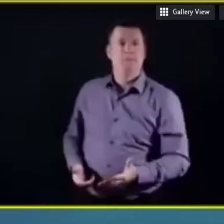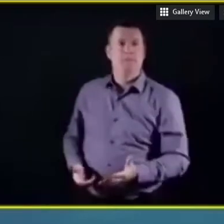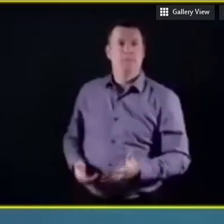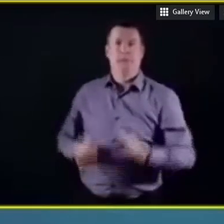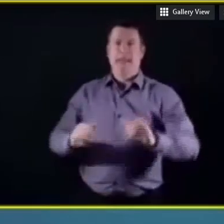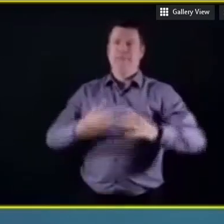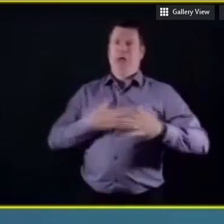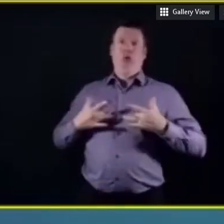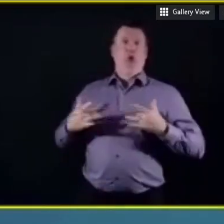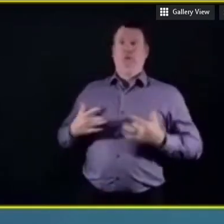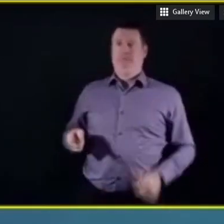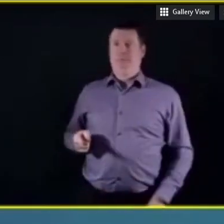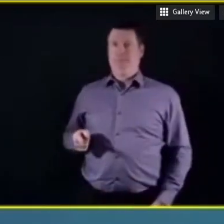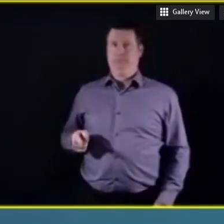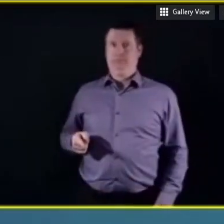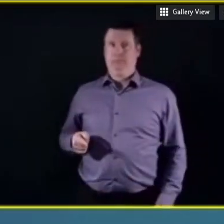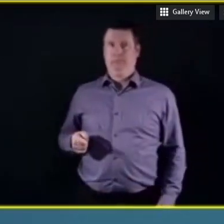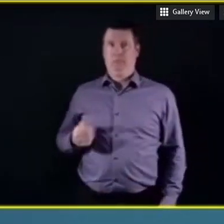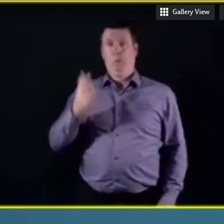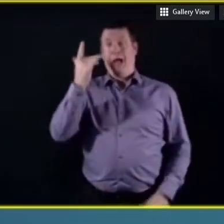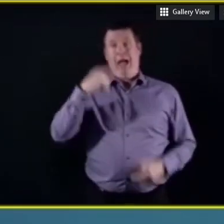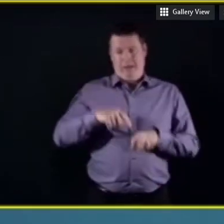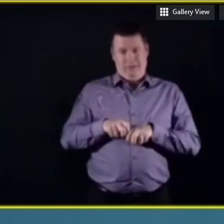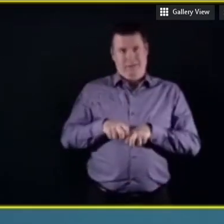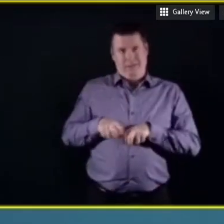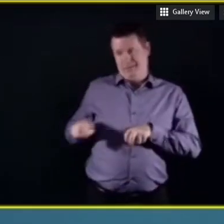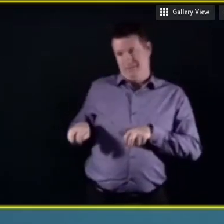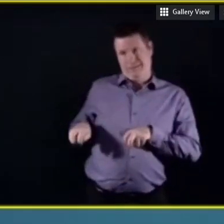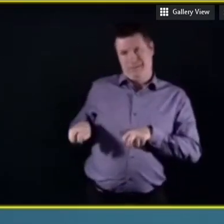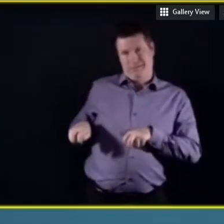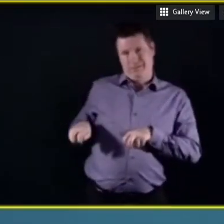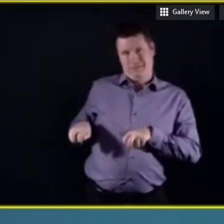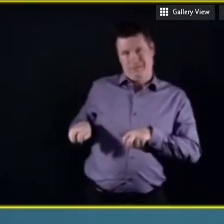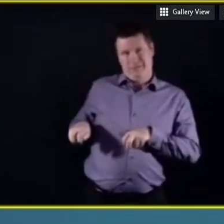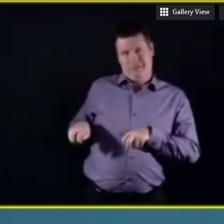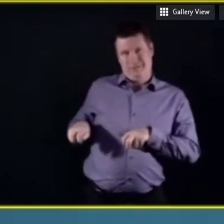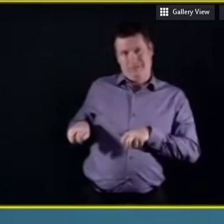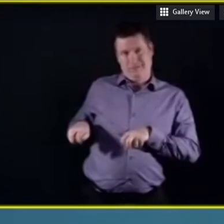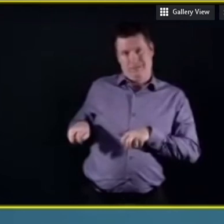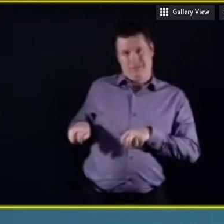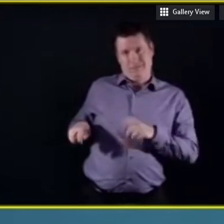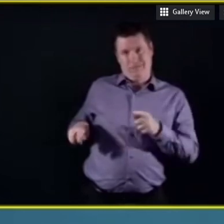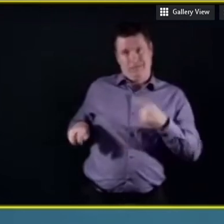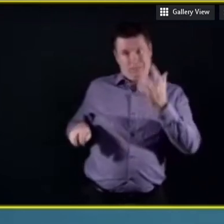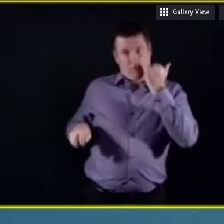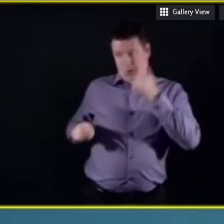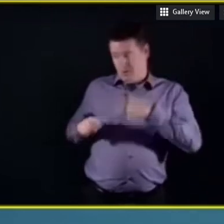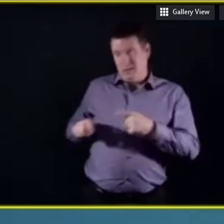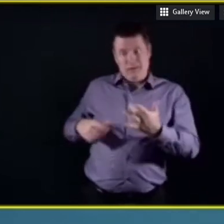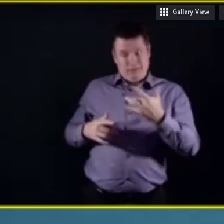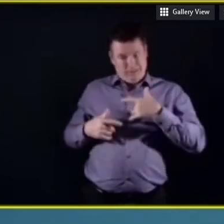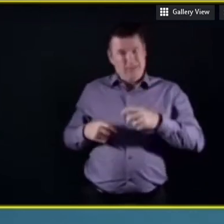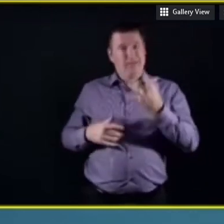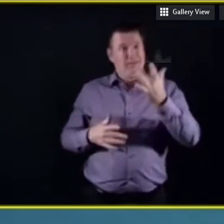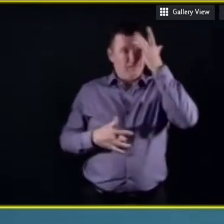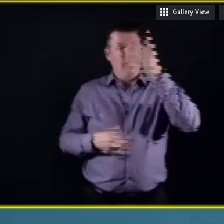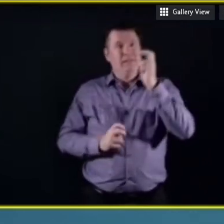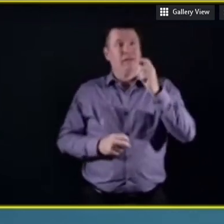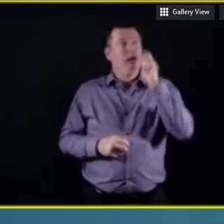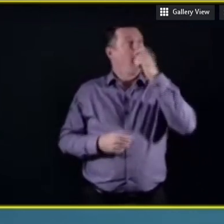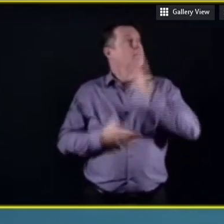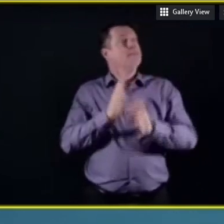just thinking about the patients you care for and haven't been seeing a lot recently. What message would you have for patients generally who are